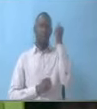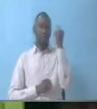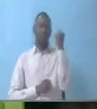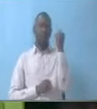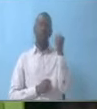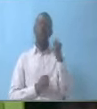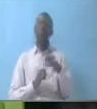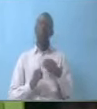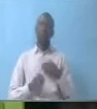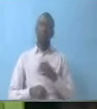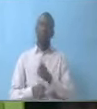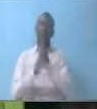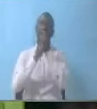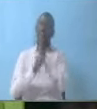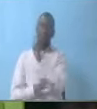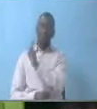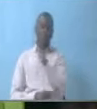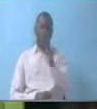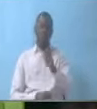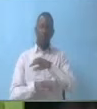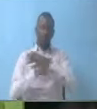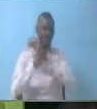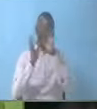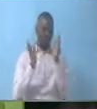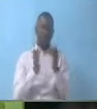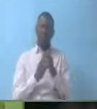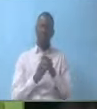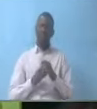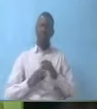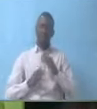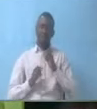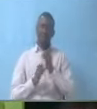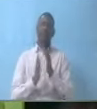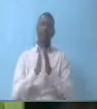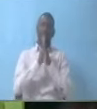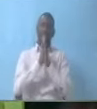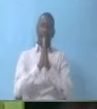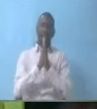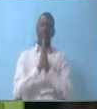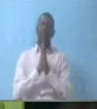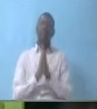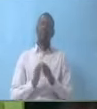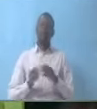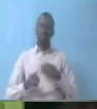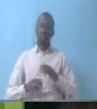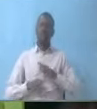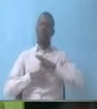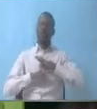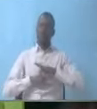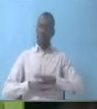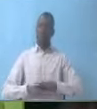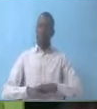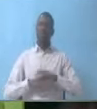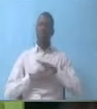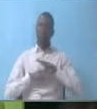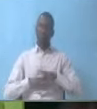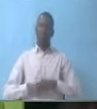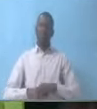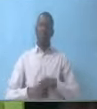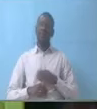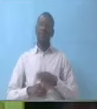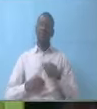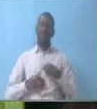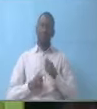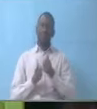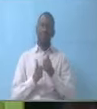that you will grant each and every one of us the grace to exercise humility,